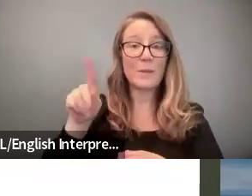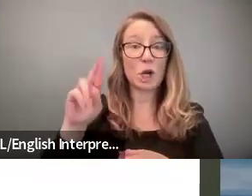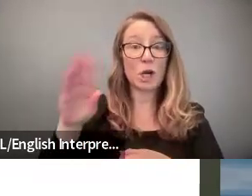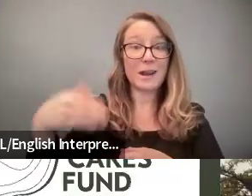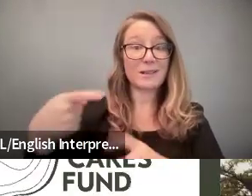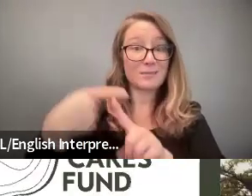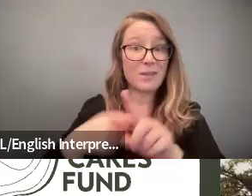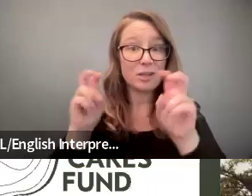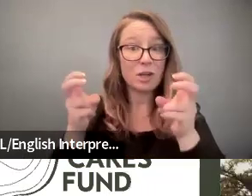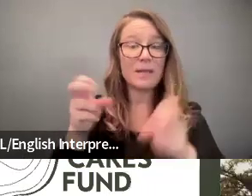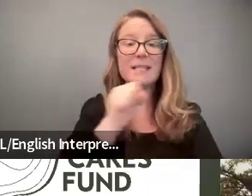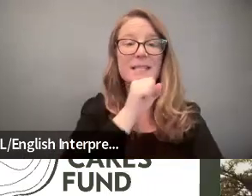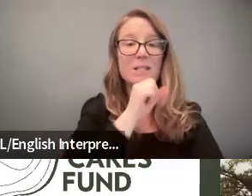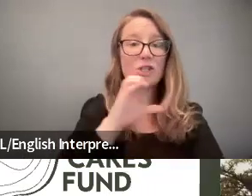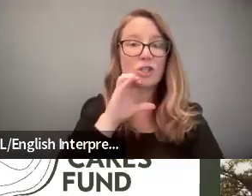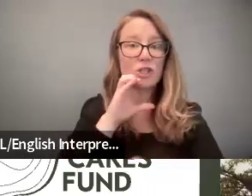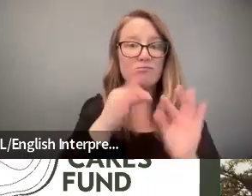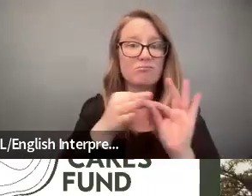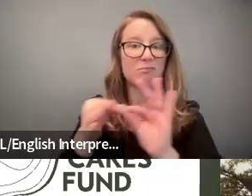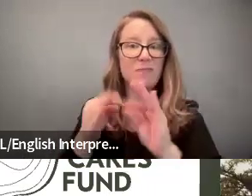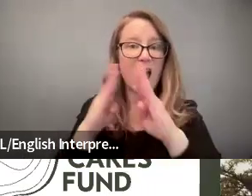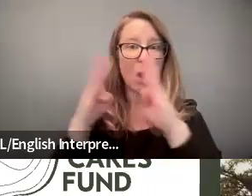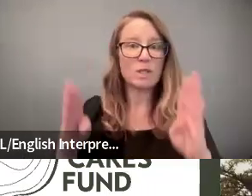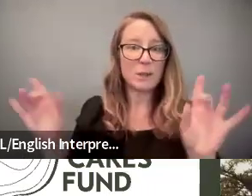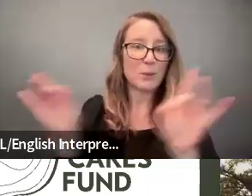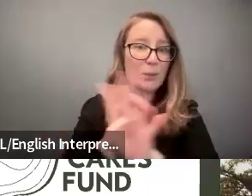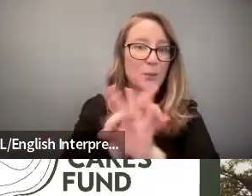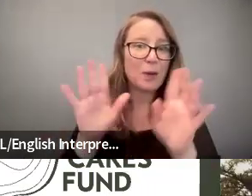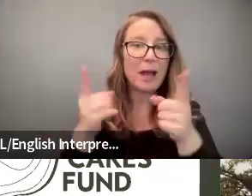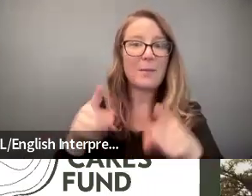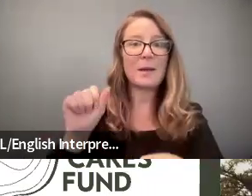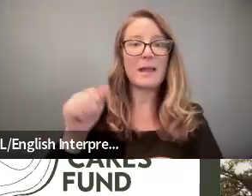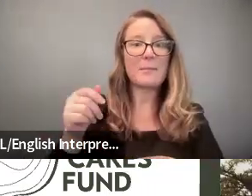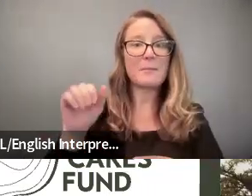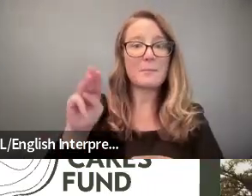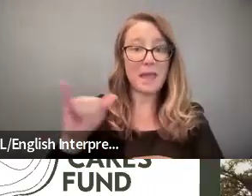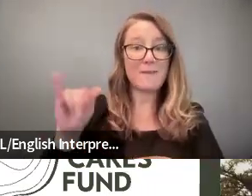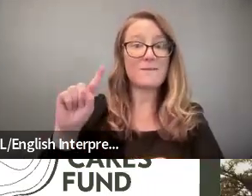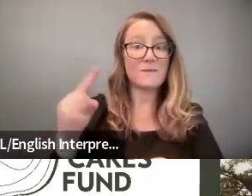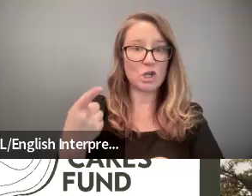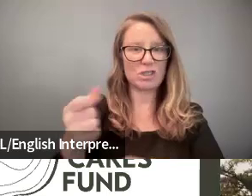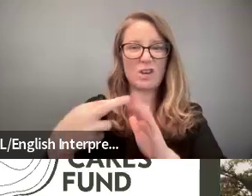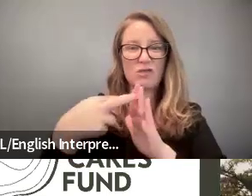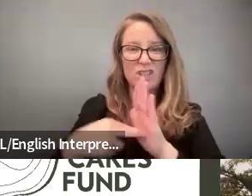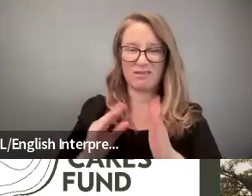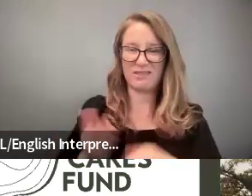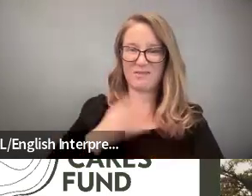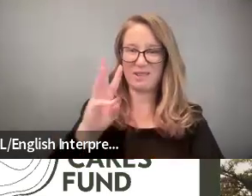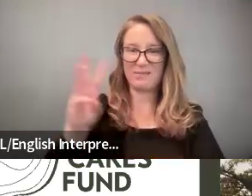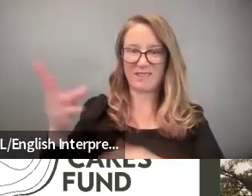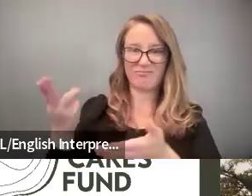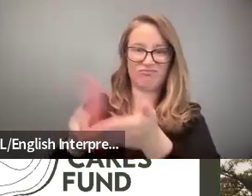month is on seniors and the housing crisis, and that's on May 1st. And you can register on our